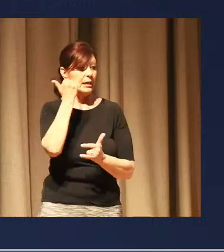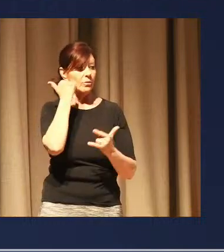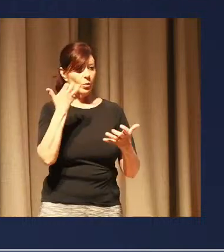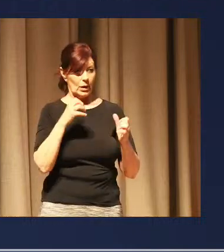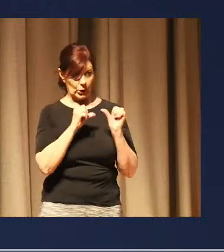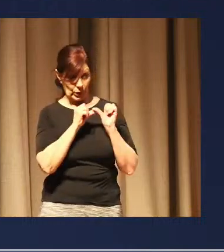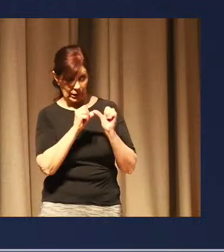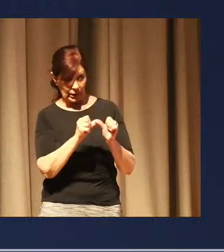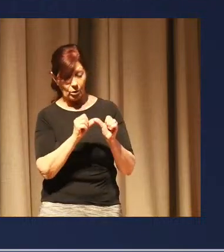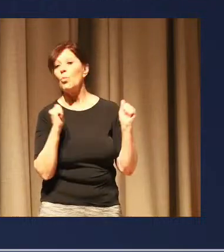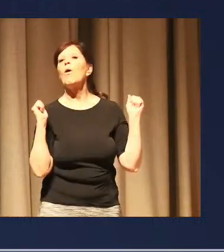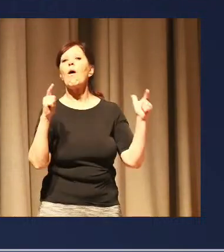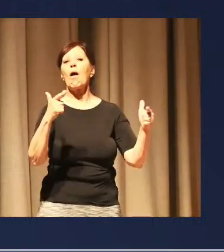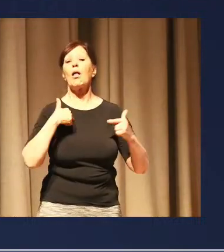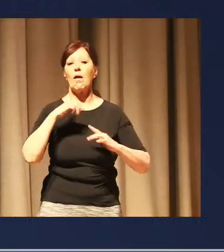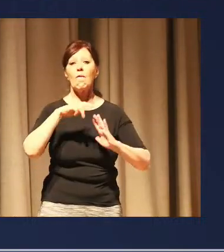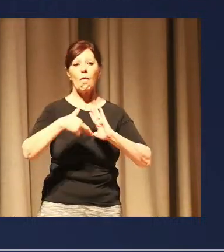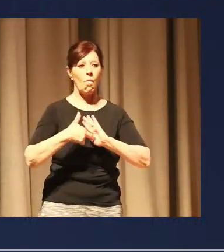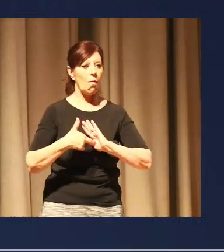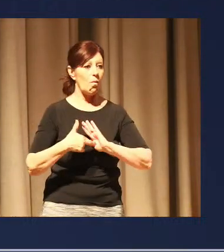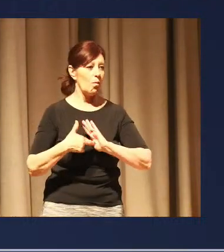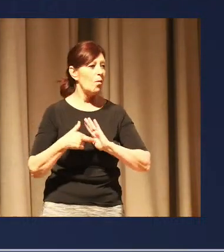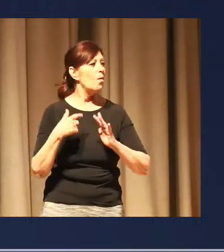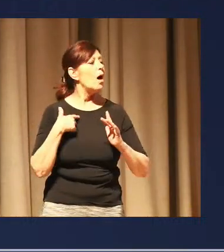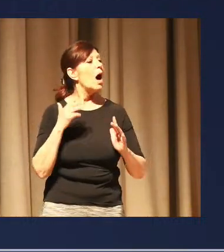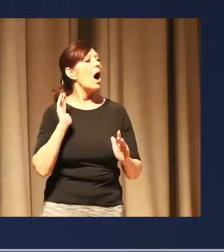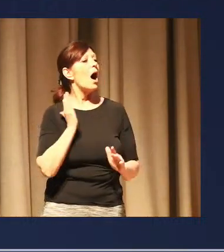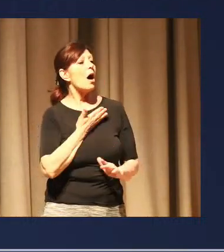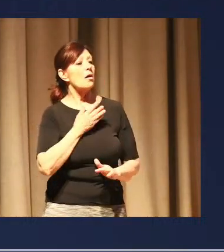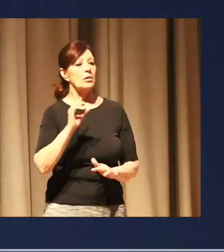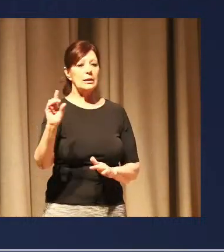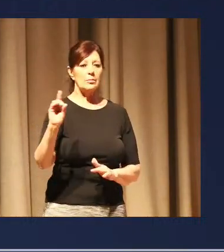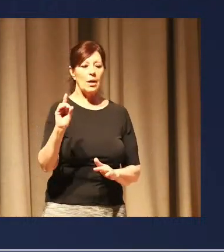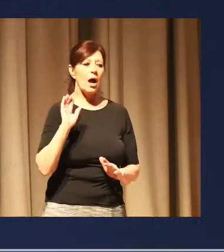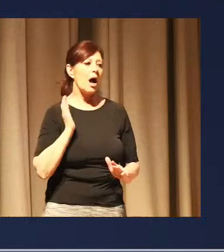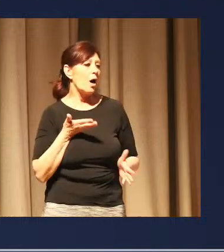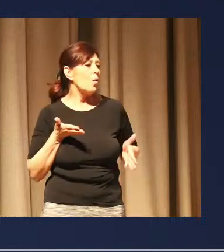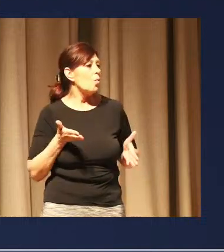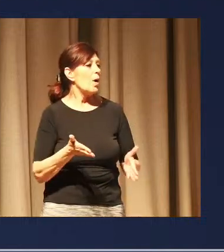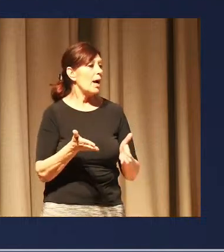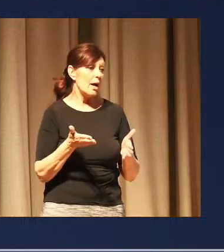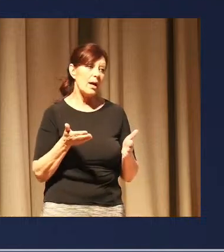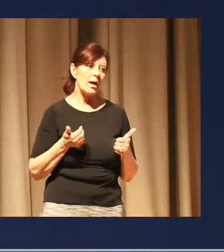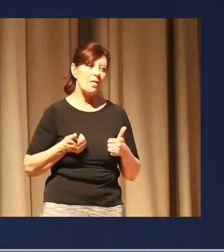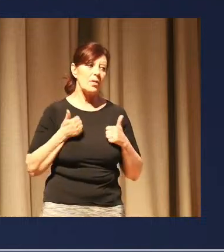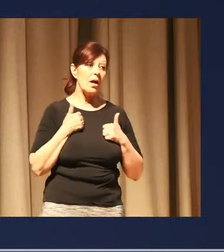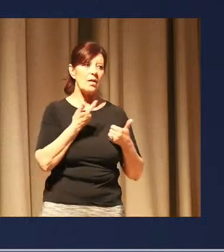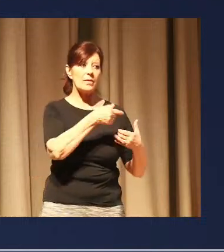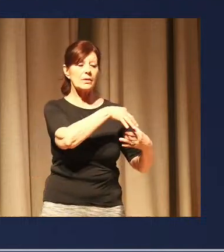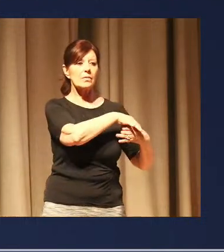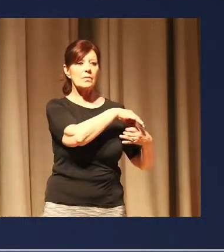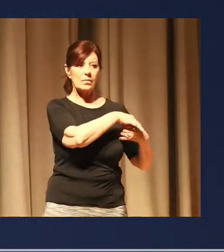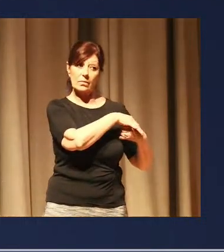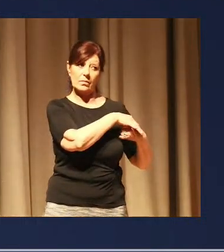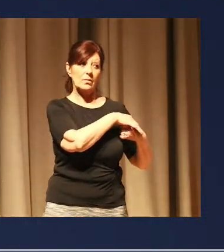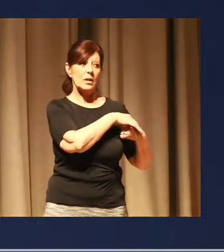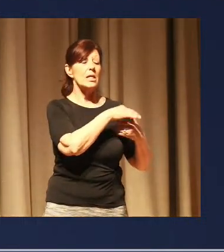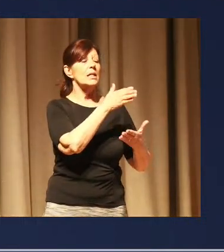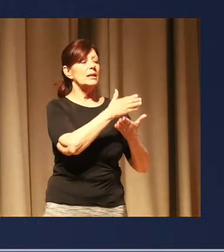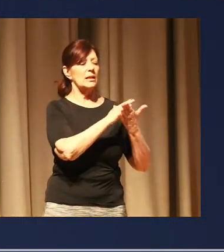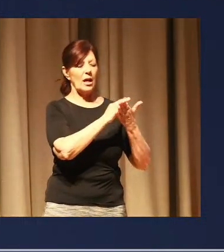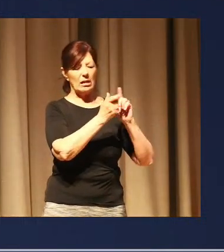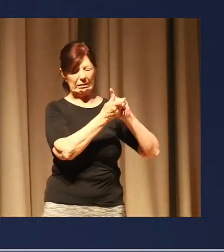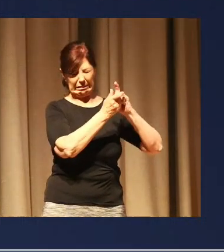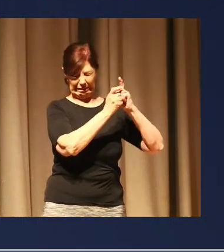continue, we all have a role to play. Our democracy, our way of life is on the ballot this year. Twisted extremist